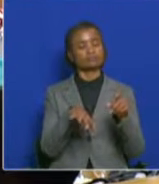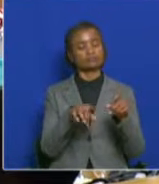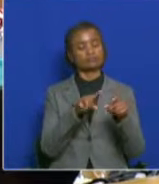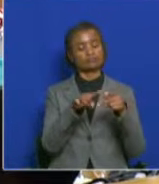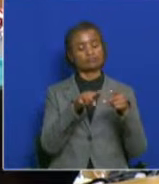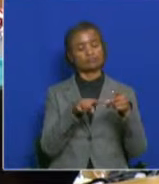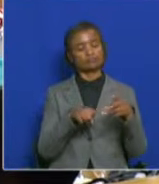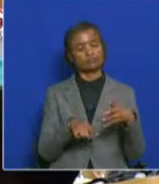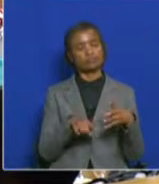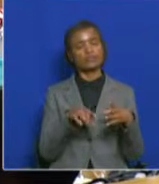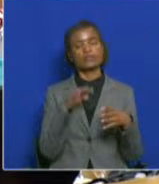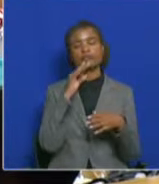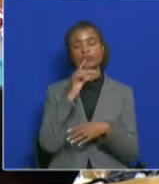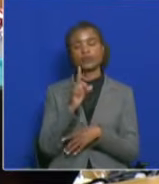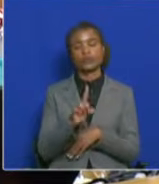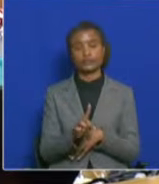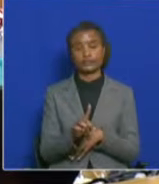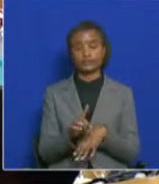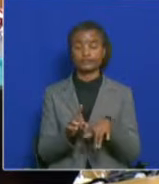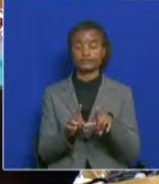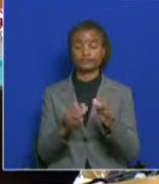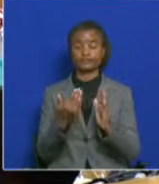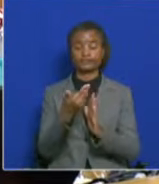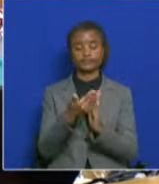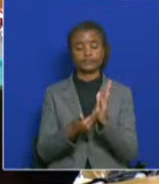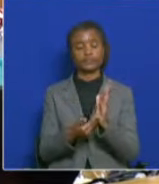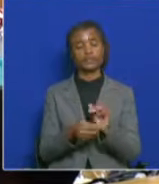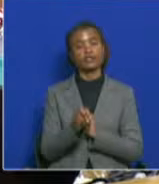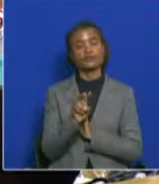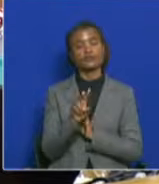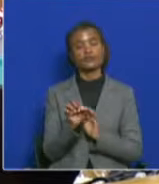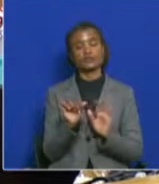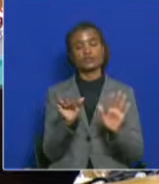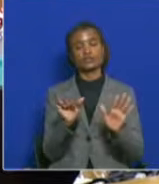scroll down onto page 6209,